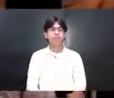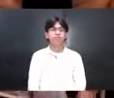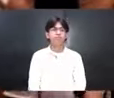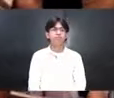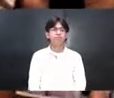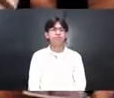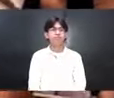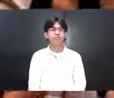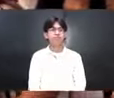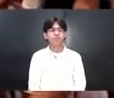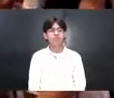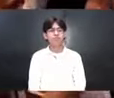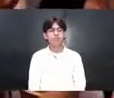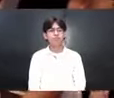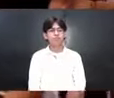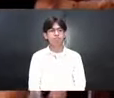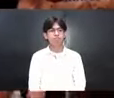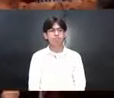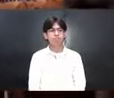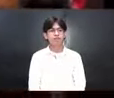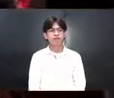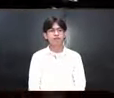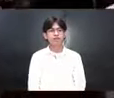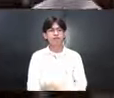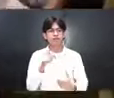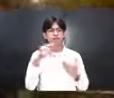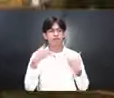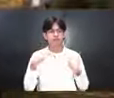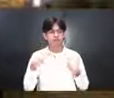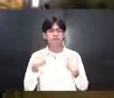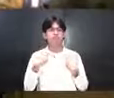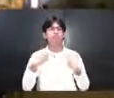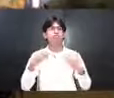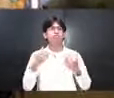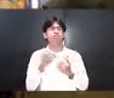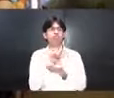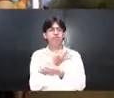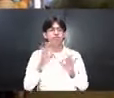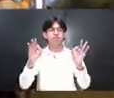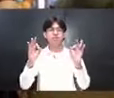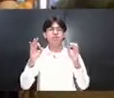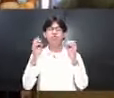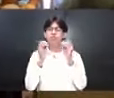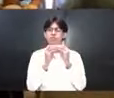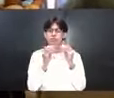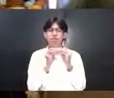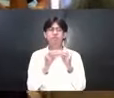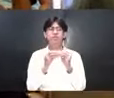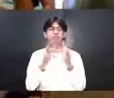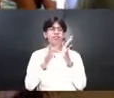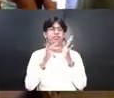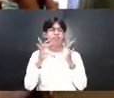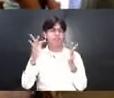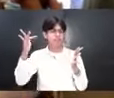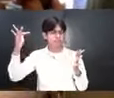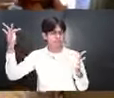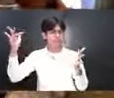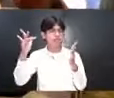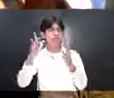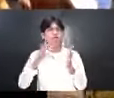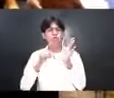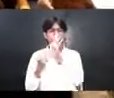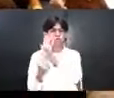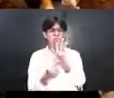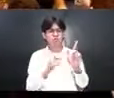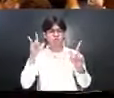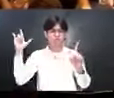step of the way, they will spread their wings even further, magnifying Your love and the plans that You have